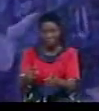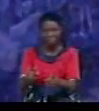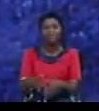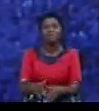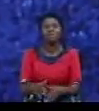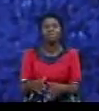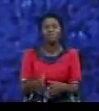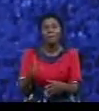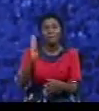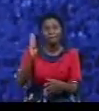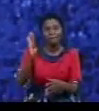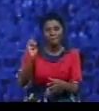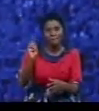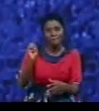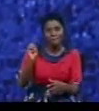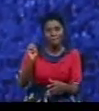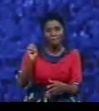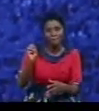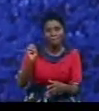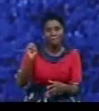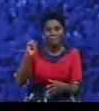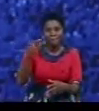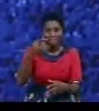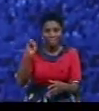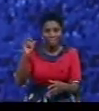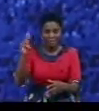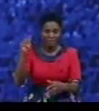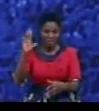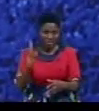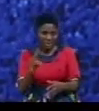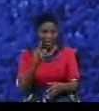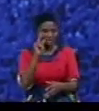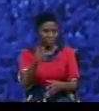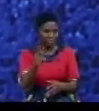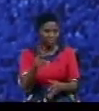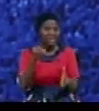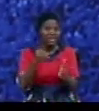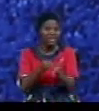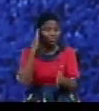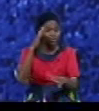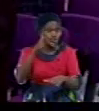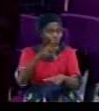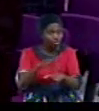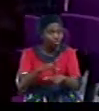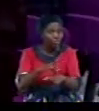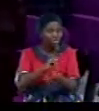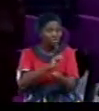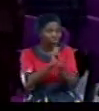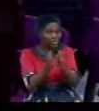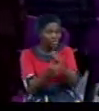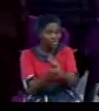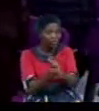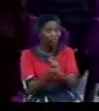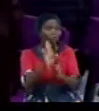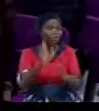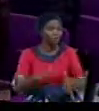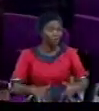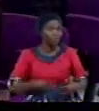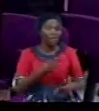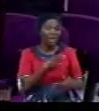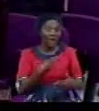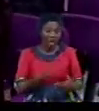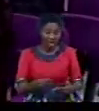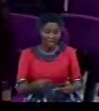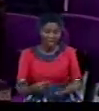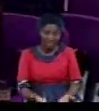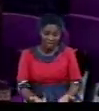will touch your life it will transform your life it will uplift you out of the